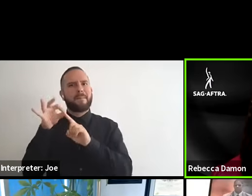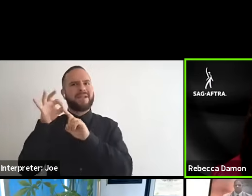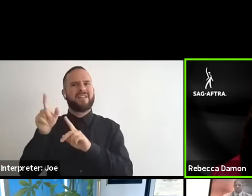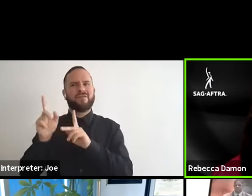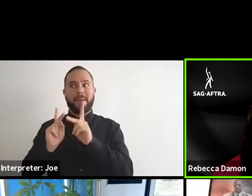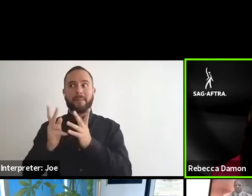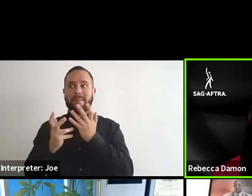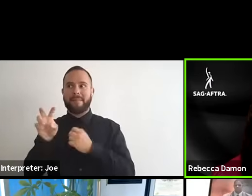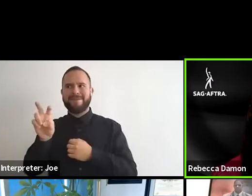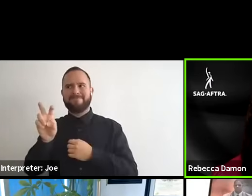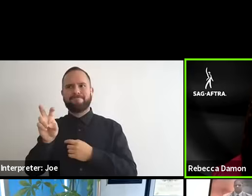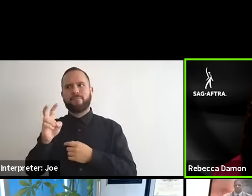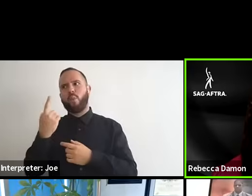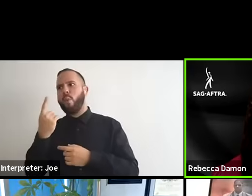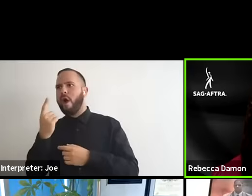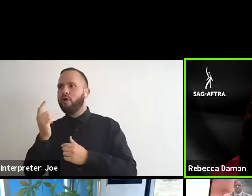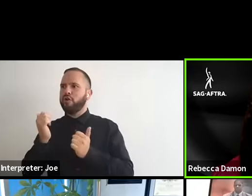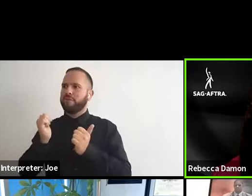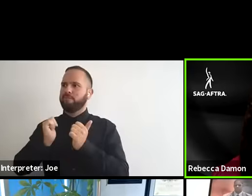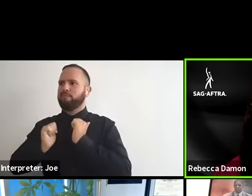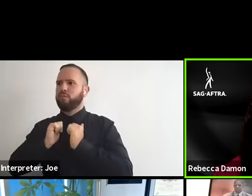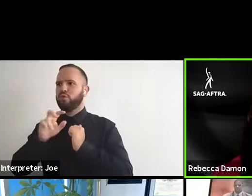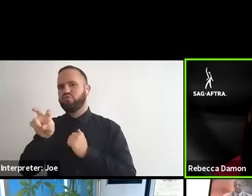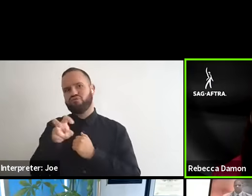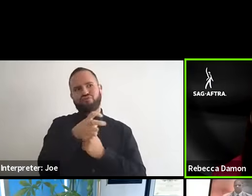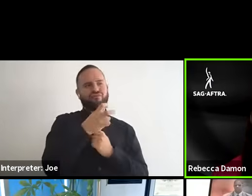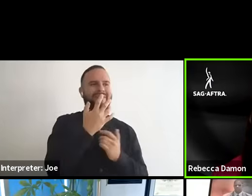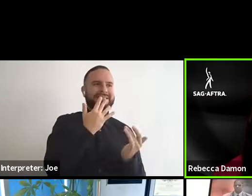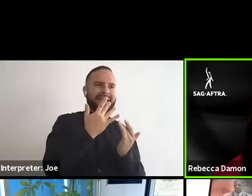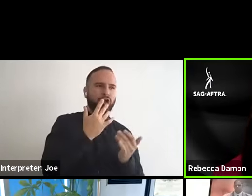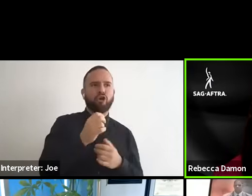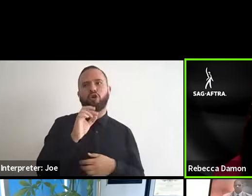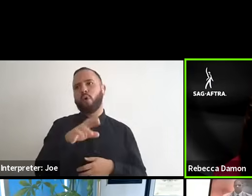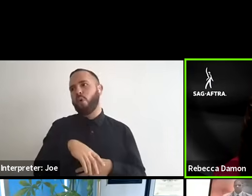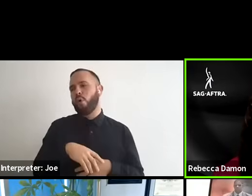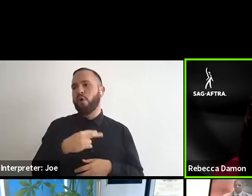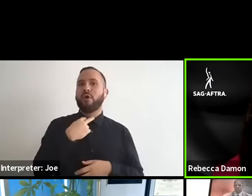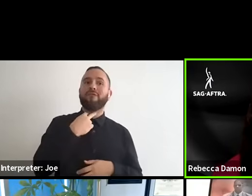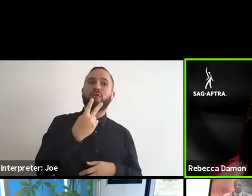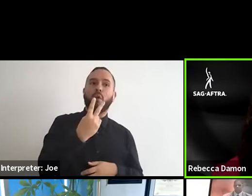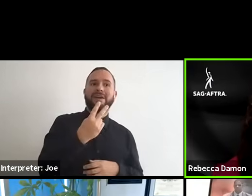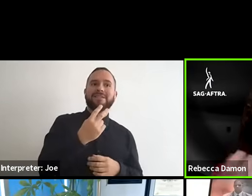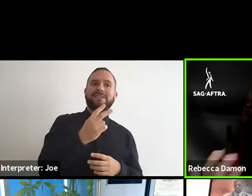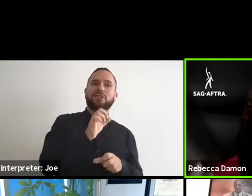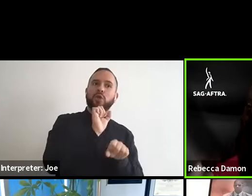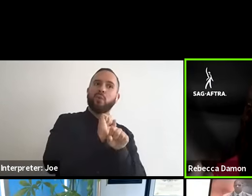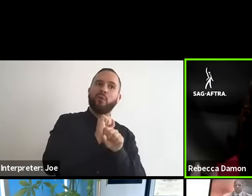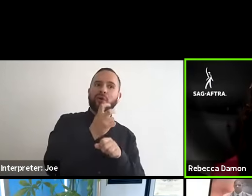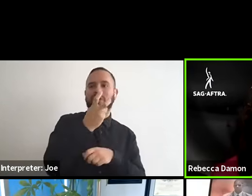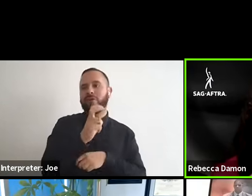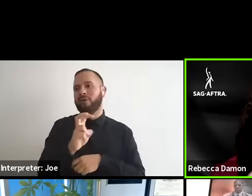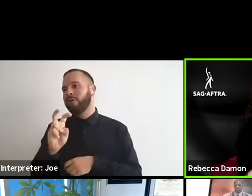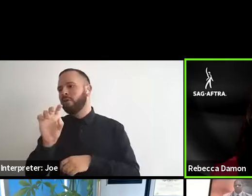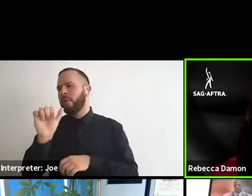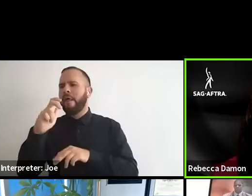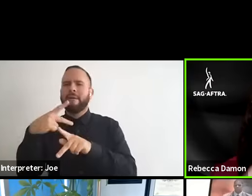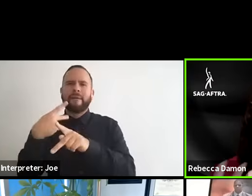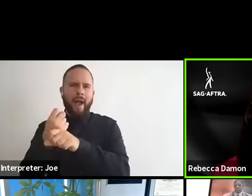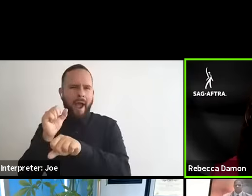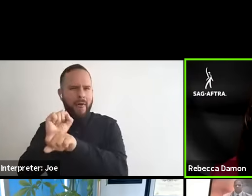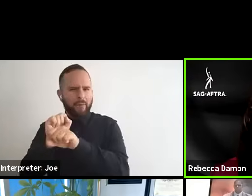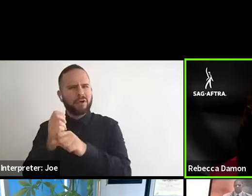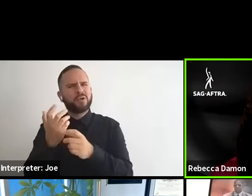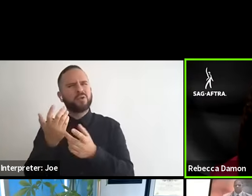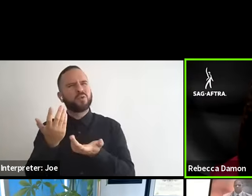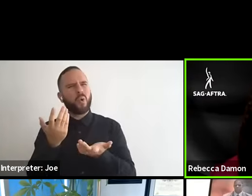or one art form to another, maybe a singer who's also doing voiceover work or otherwise, where how do they manage those kind of